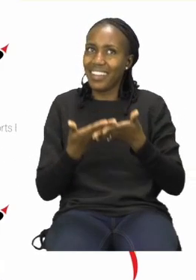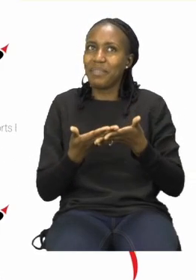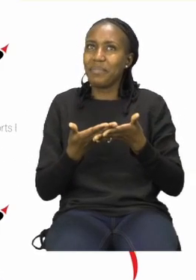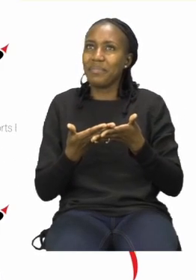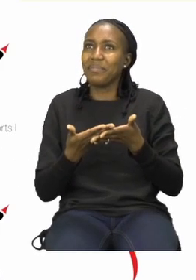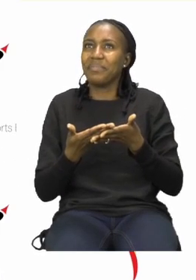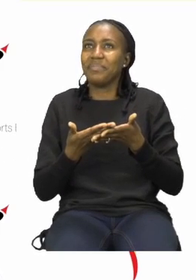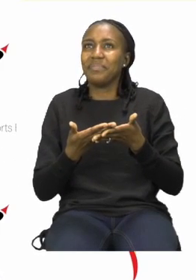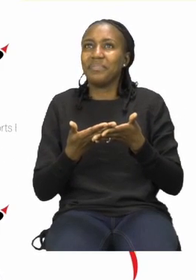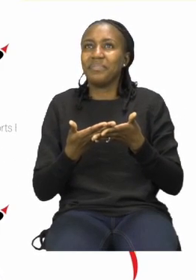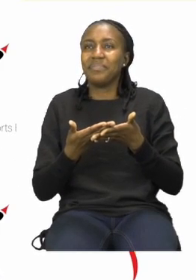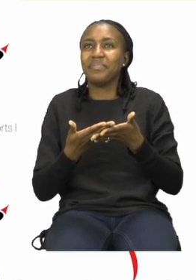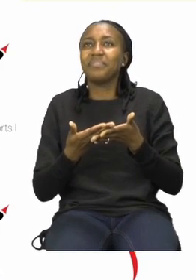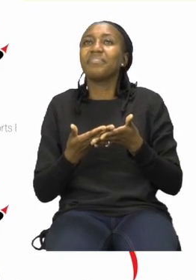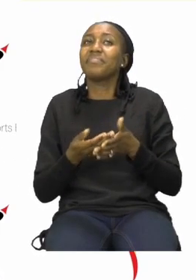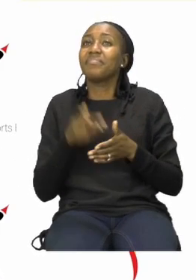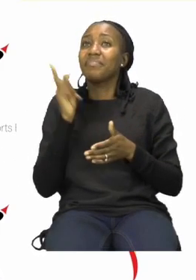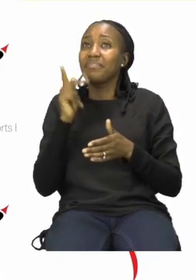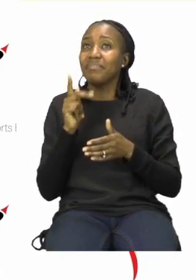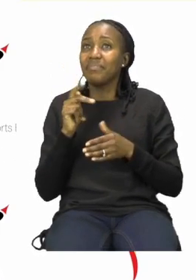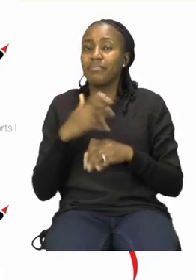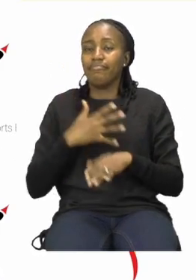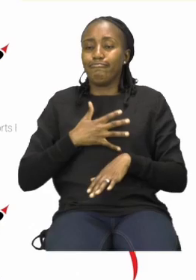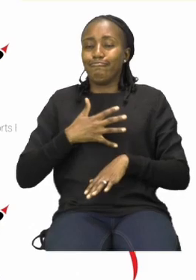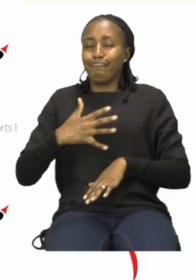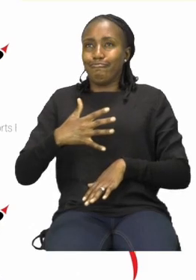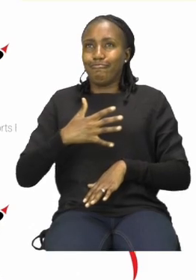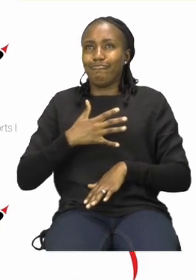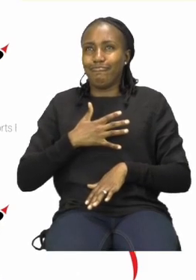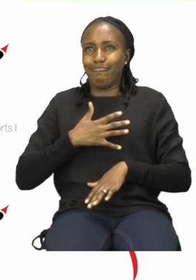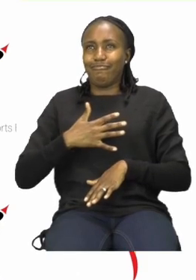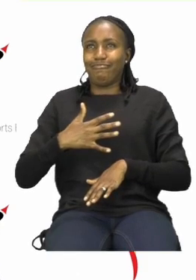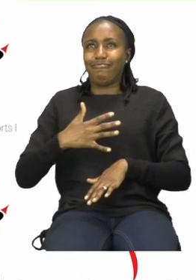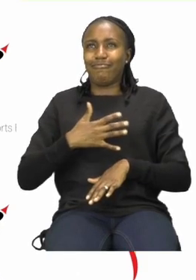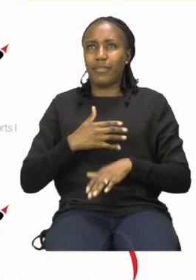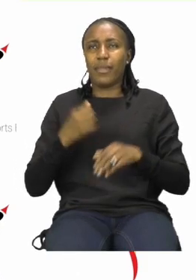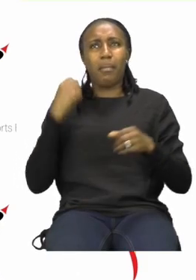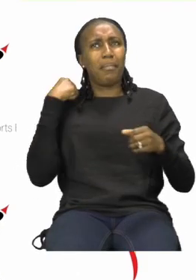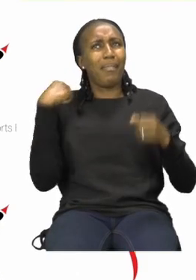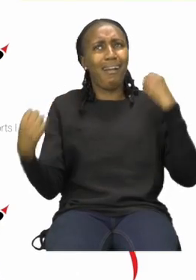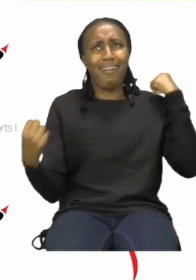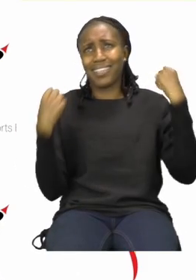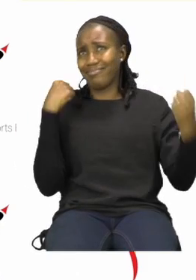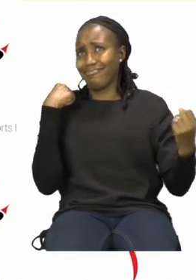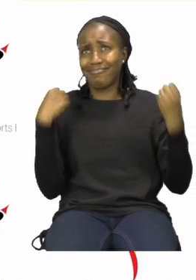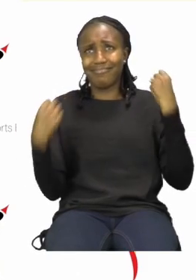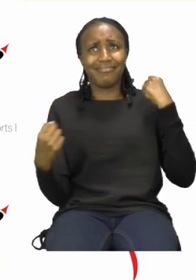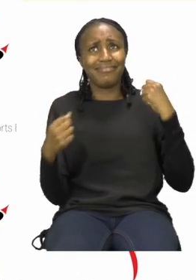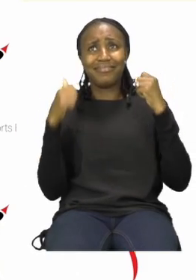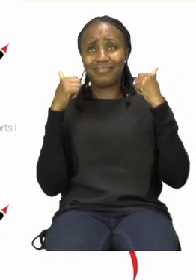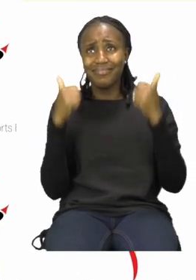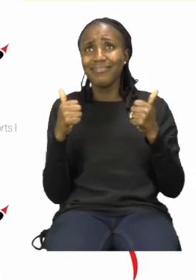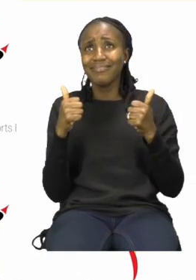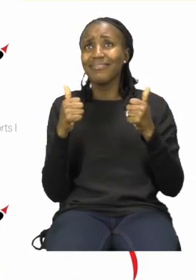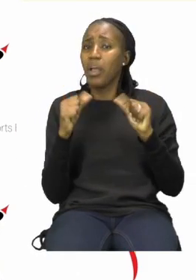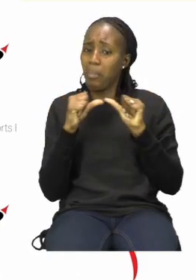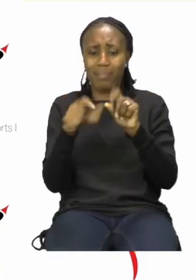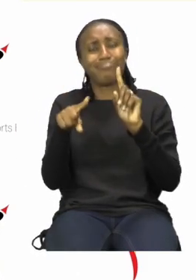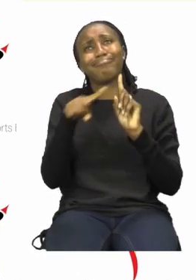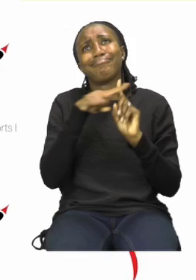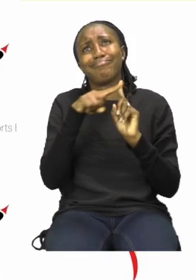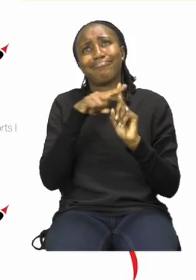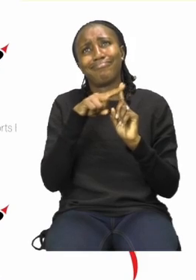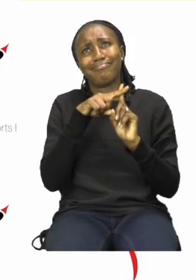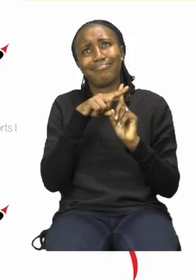form, and good breathing, and good exercise. And it gives you an outlet, and you learn